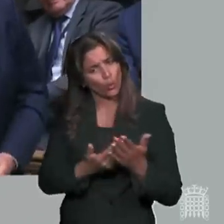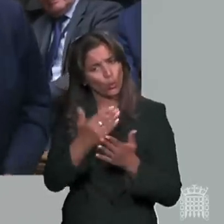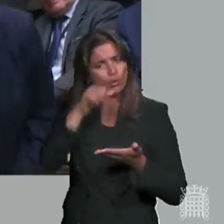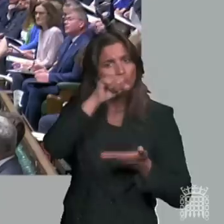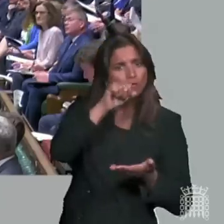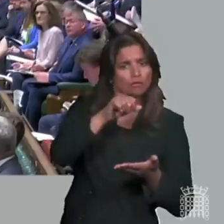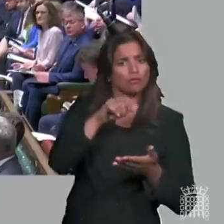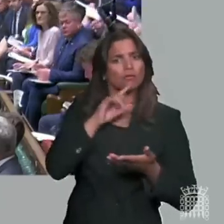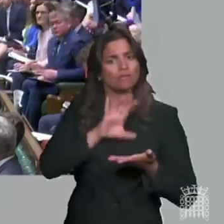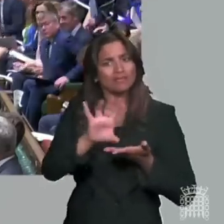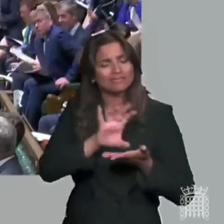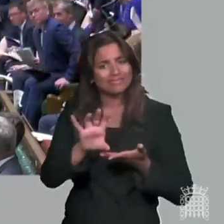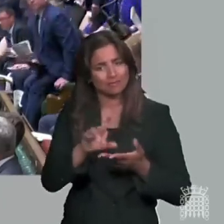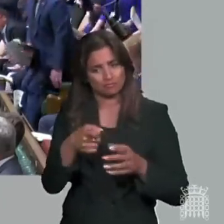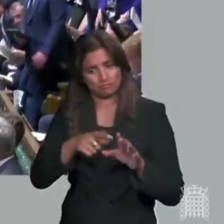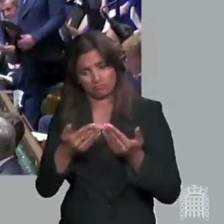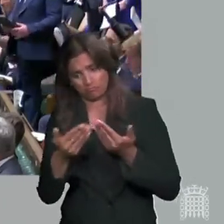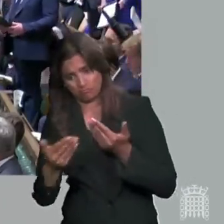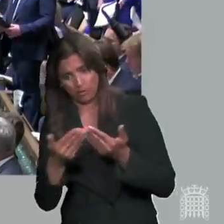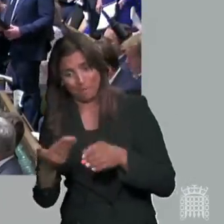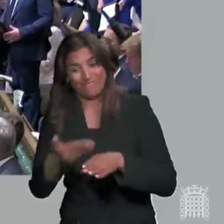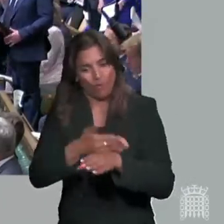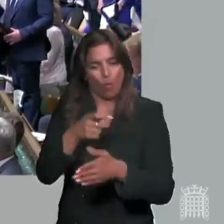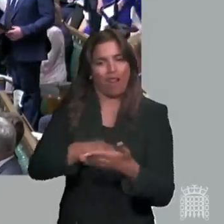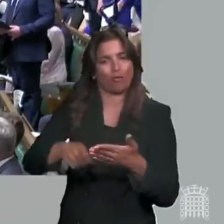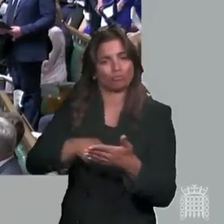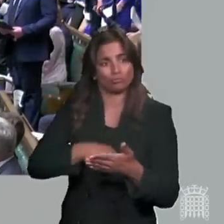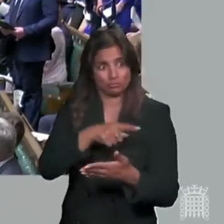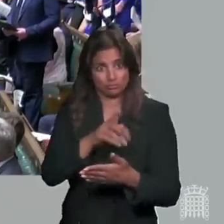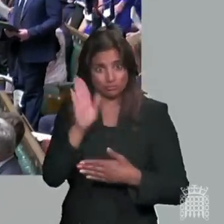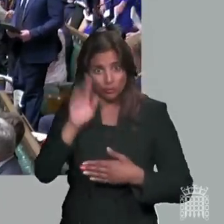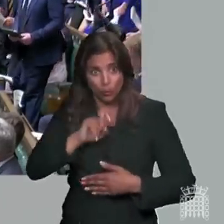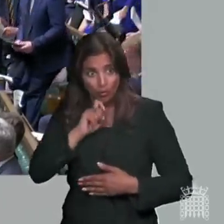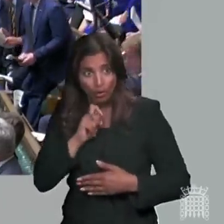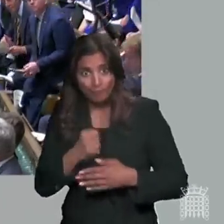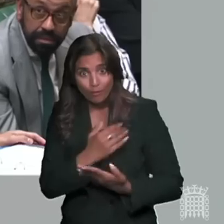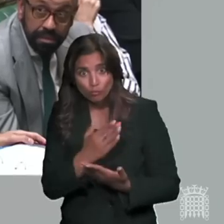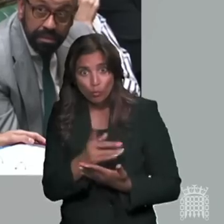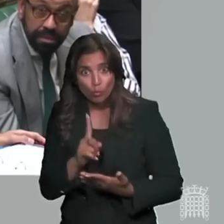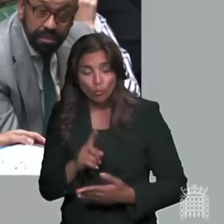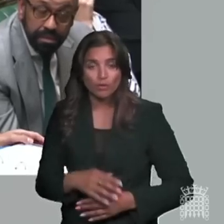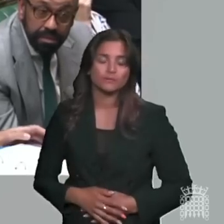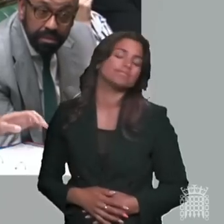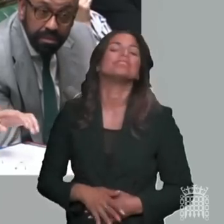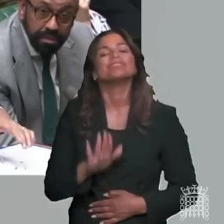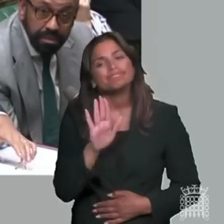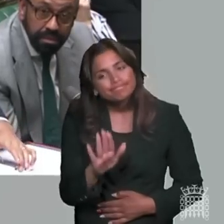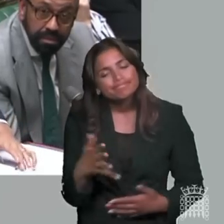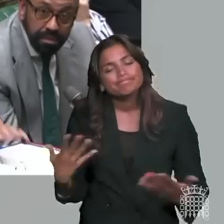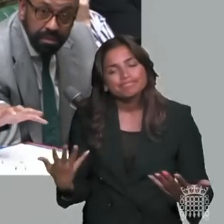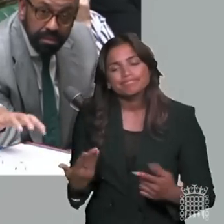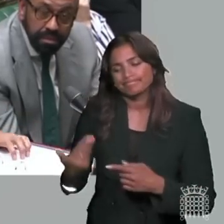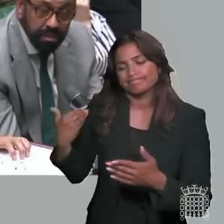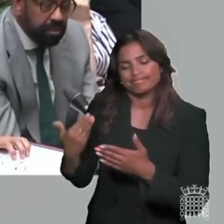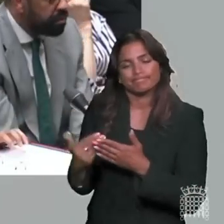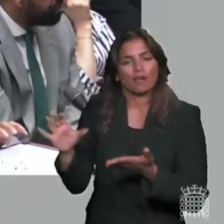same commitment, please? Prime Minister. Well, Mr. Speaker, recognise that the current police funding formula no longer accurately reflects demands on policing,